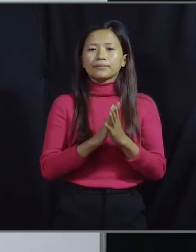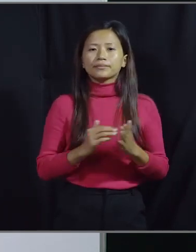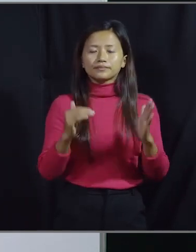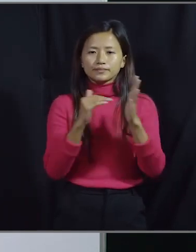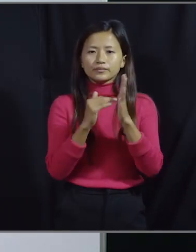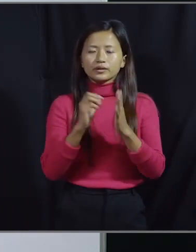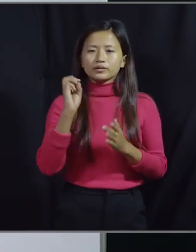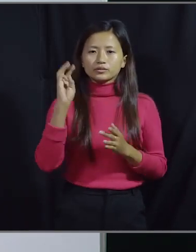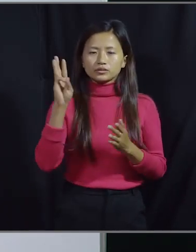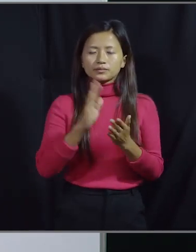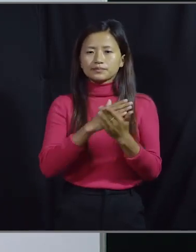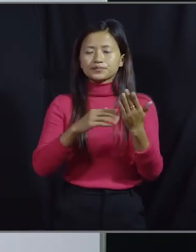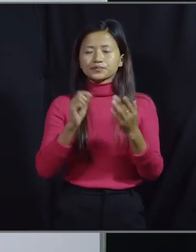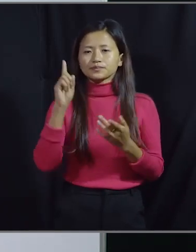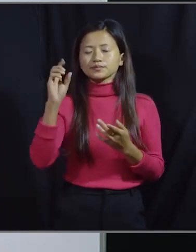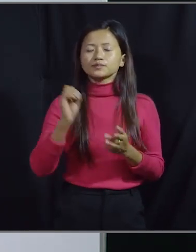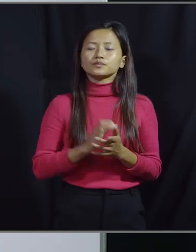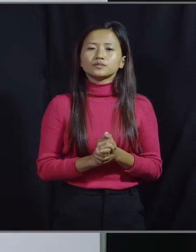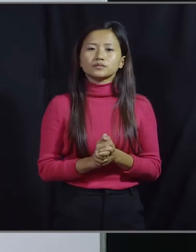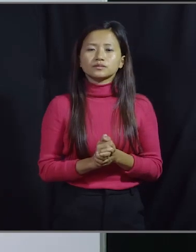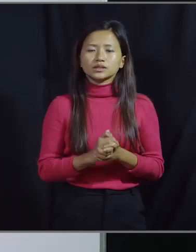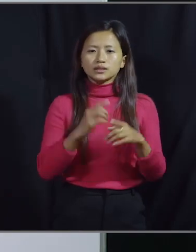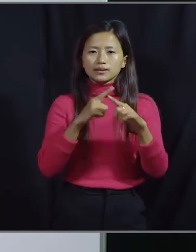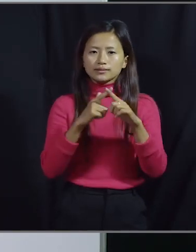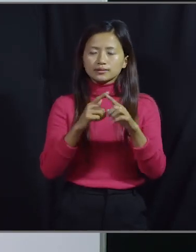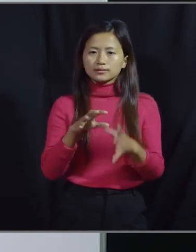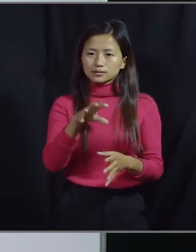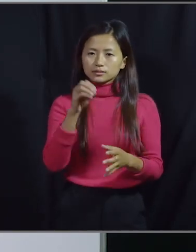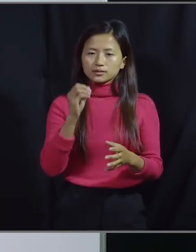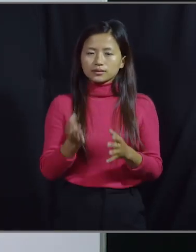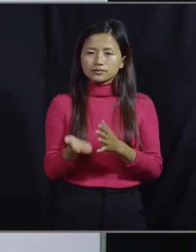Z it is 3/10. That means X has gained